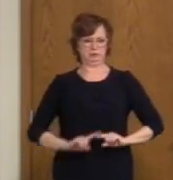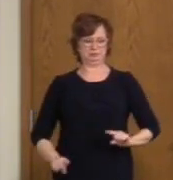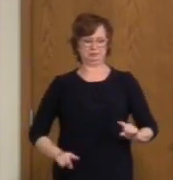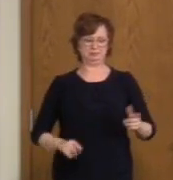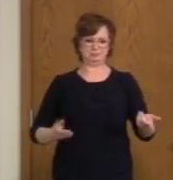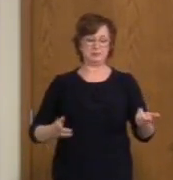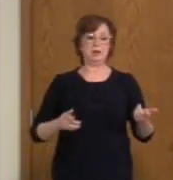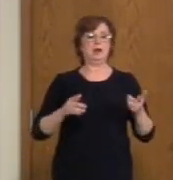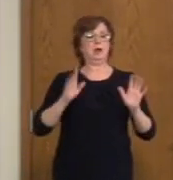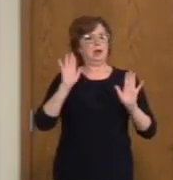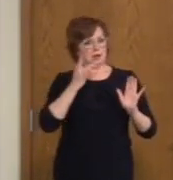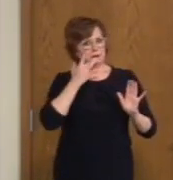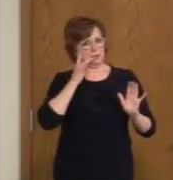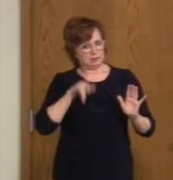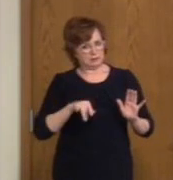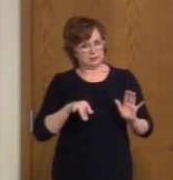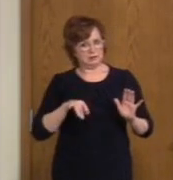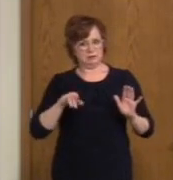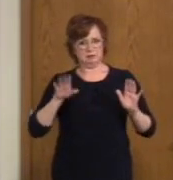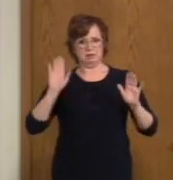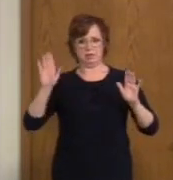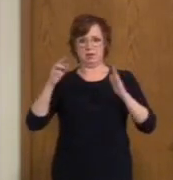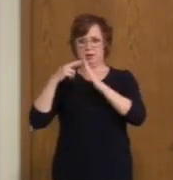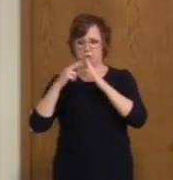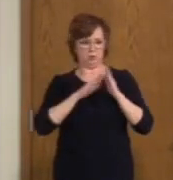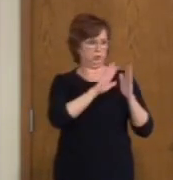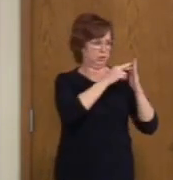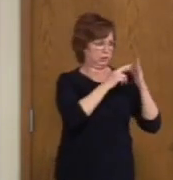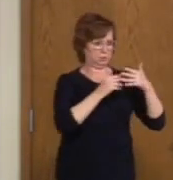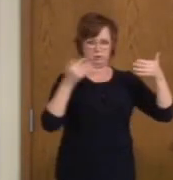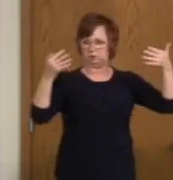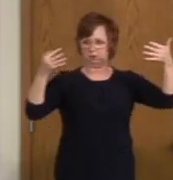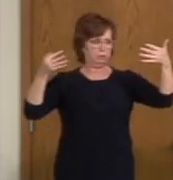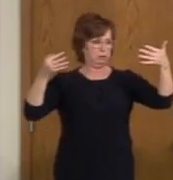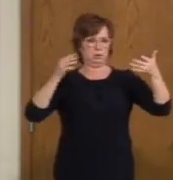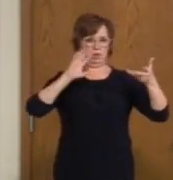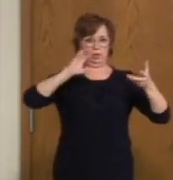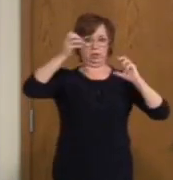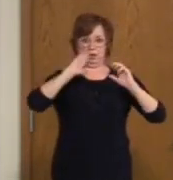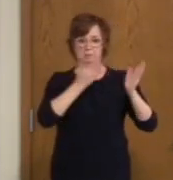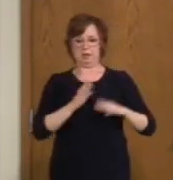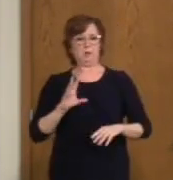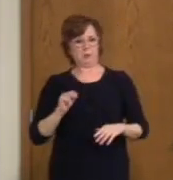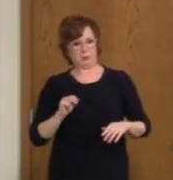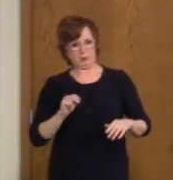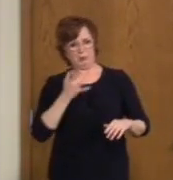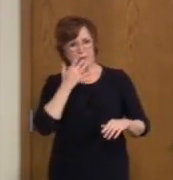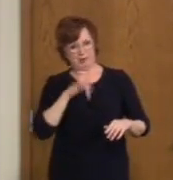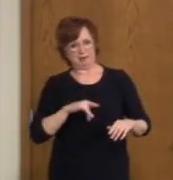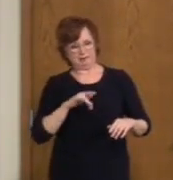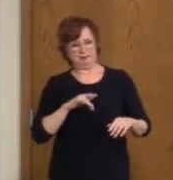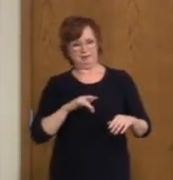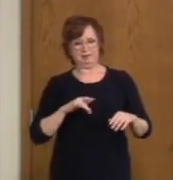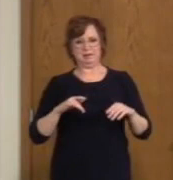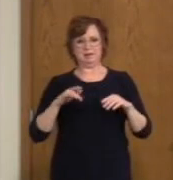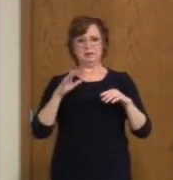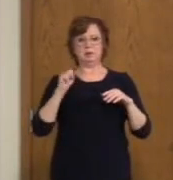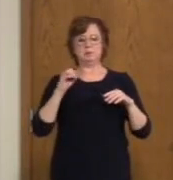of them impact what we were going to do with these, what was 45,000 vaccines. We understand now we'll have access to an additional 10